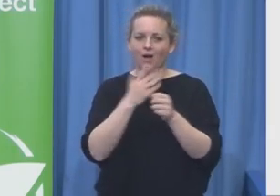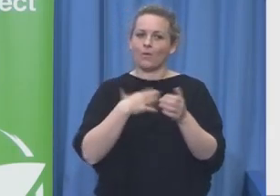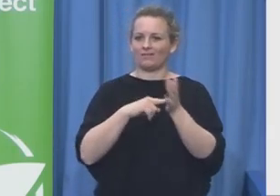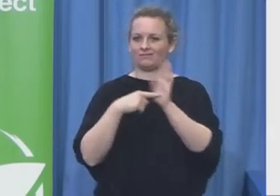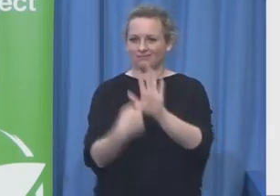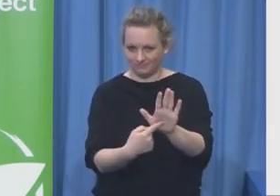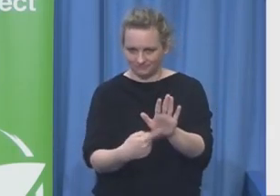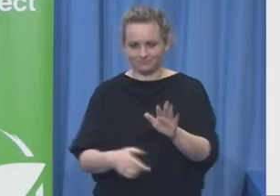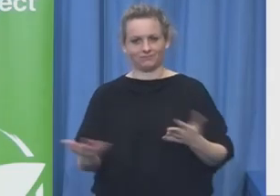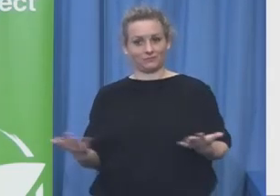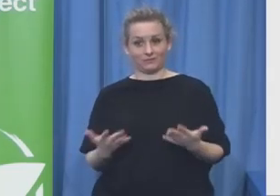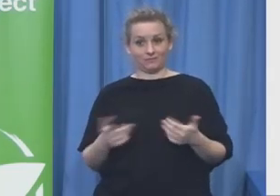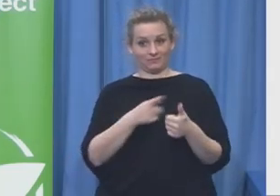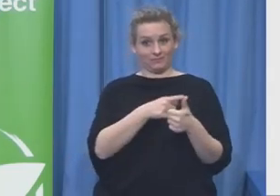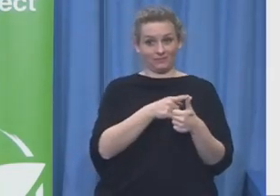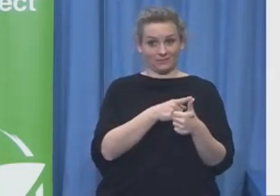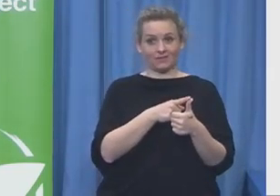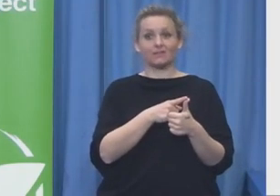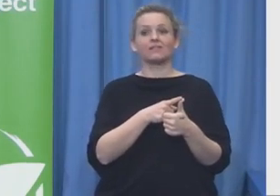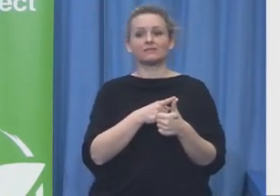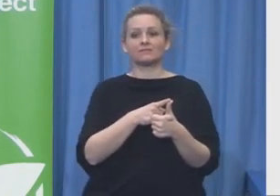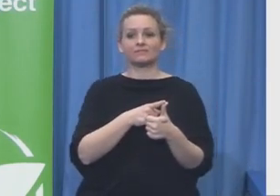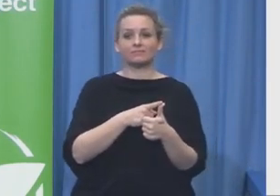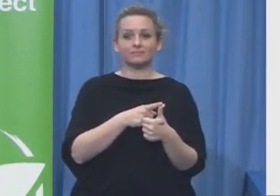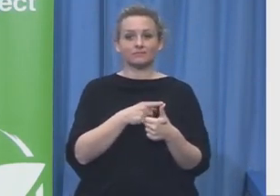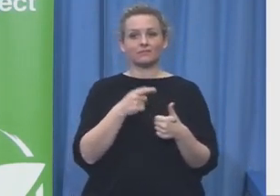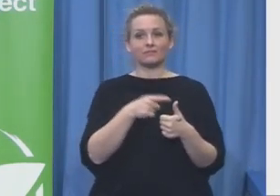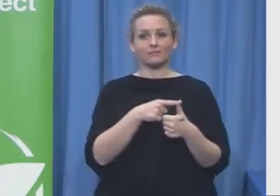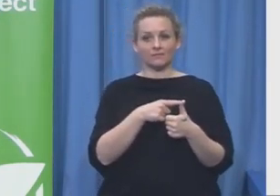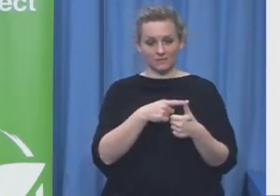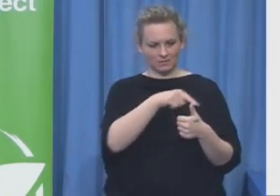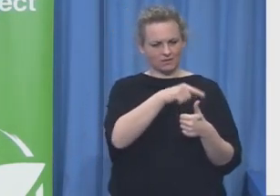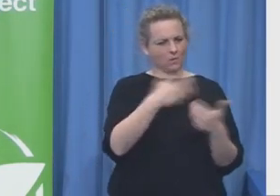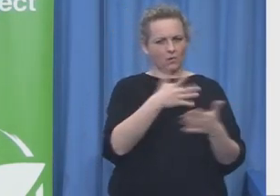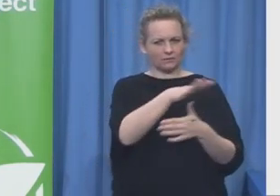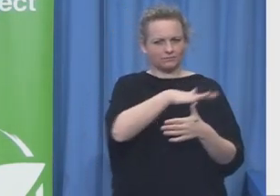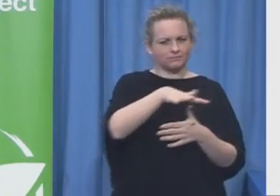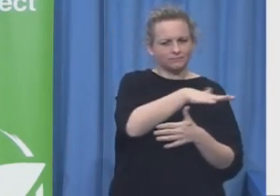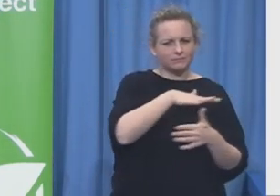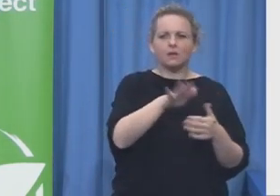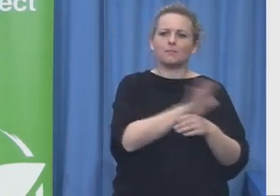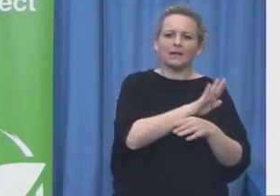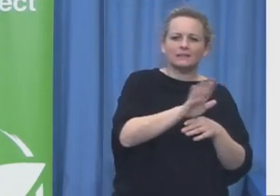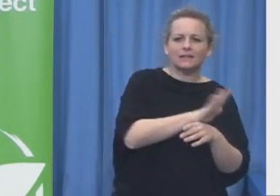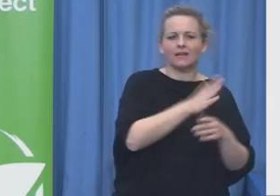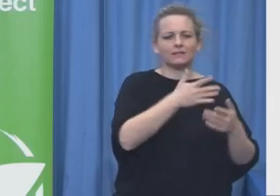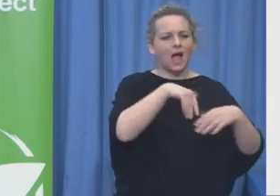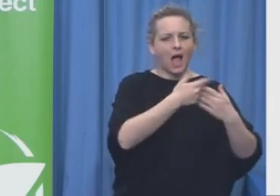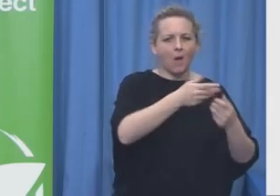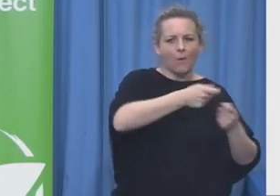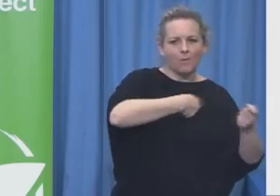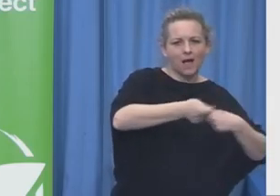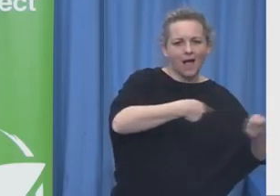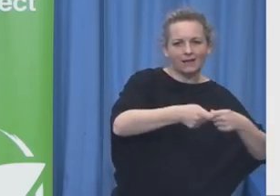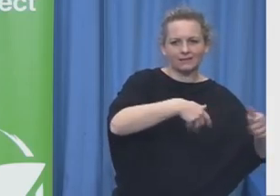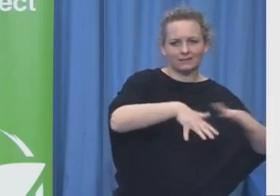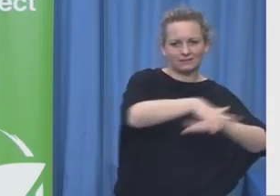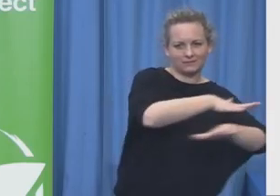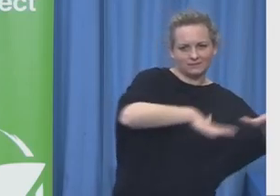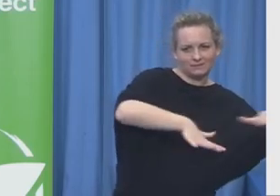all market-driven. Early on in the implementation of the projects, they conducted